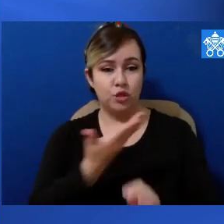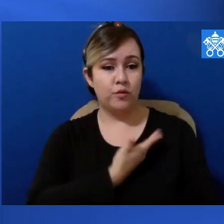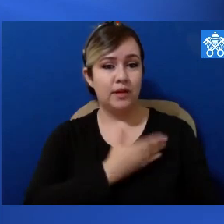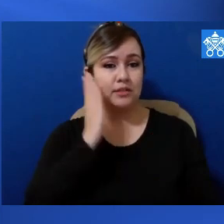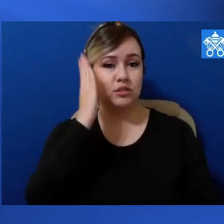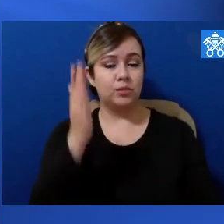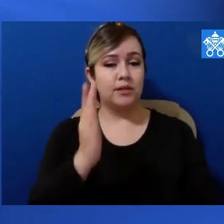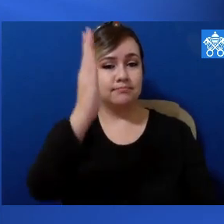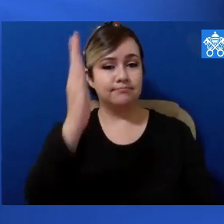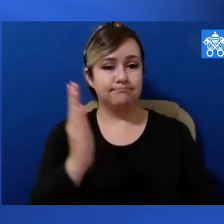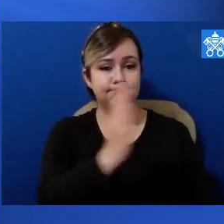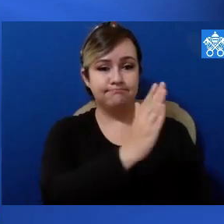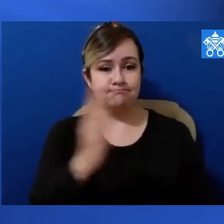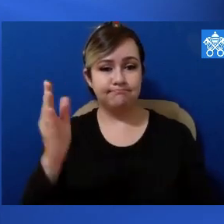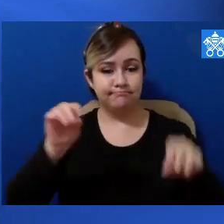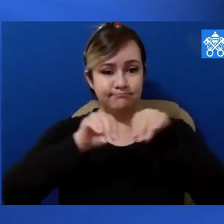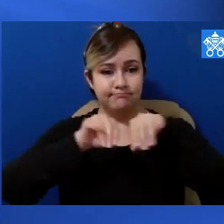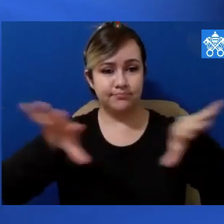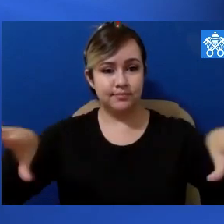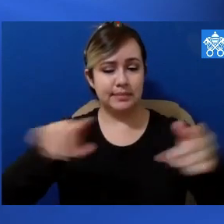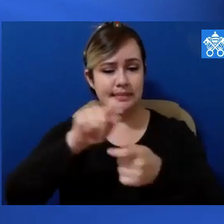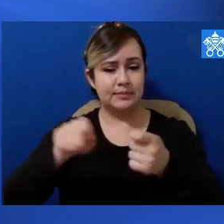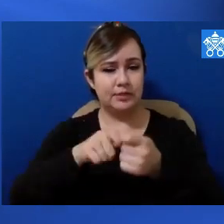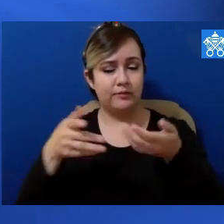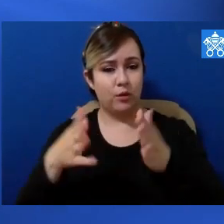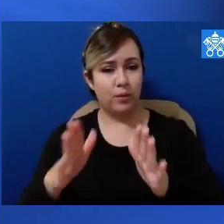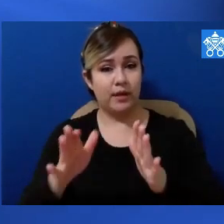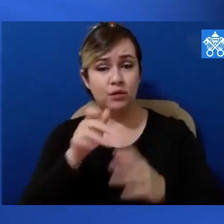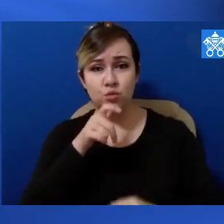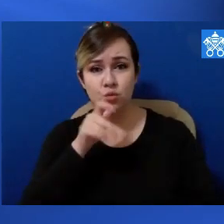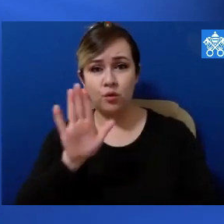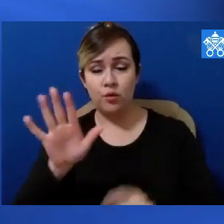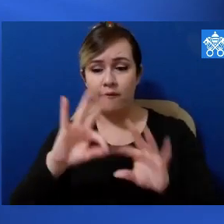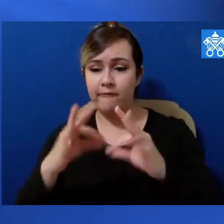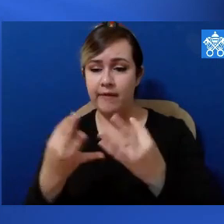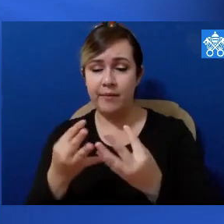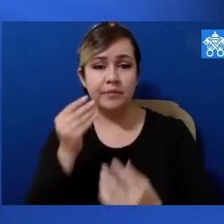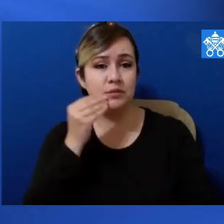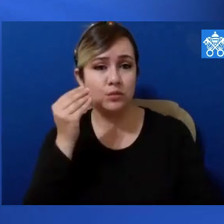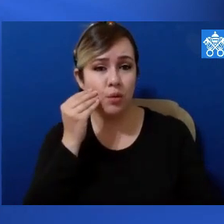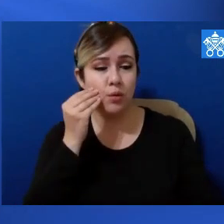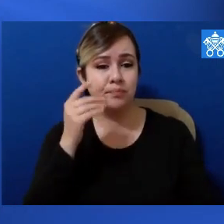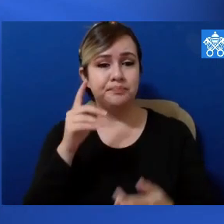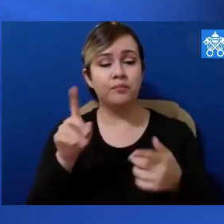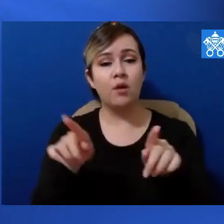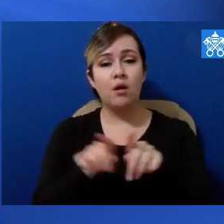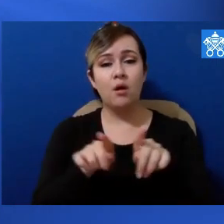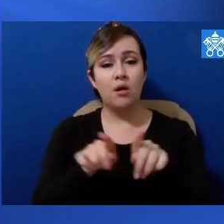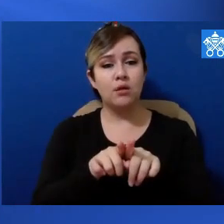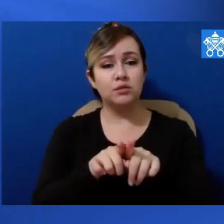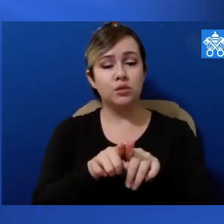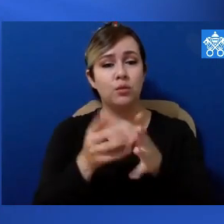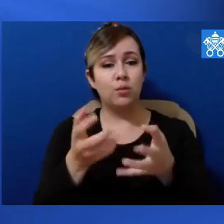apostolic blessing, which he extends in a particular way to the members of your families at home. He